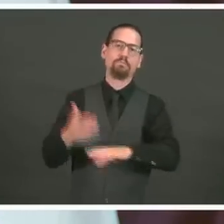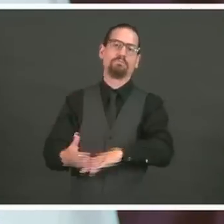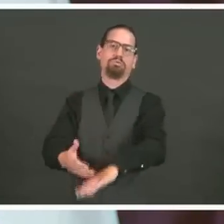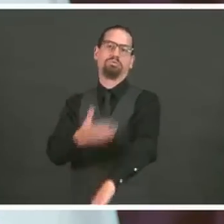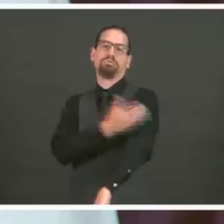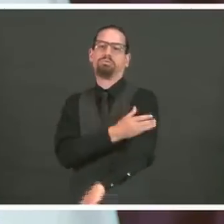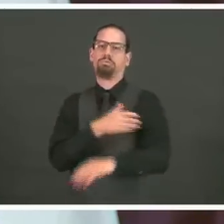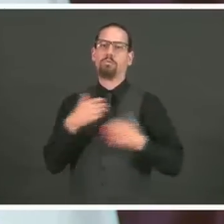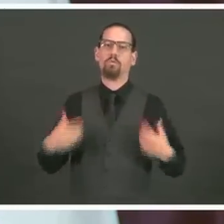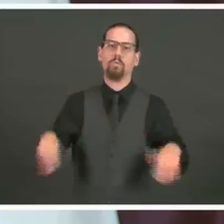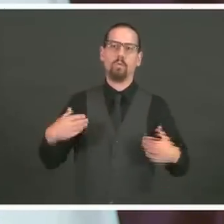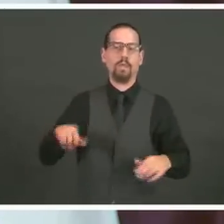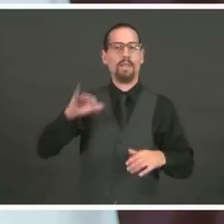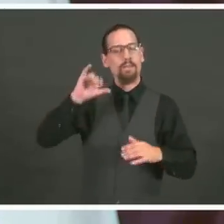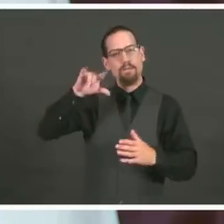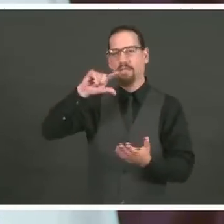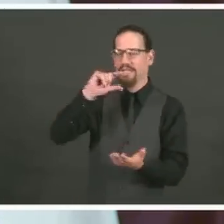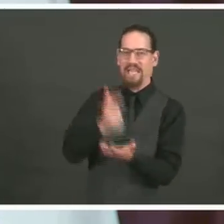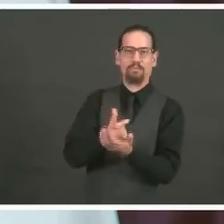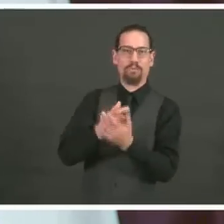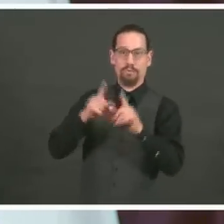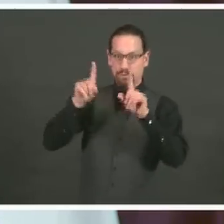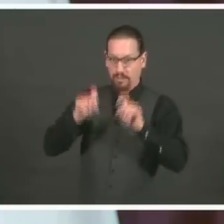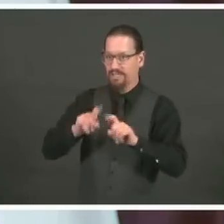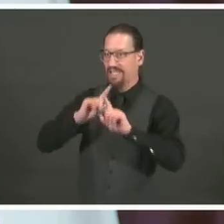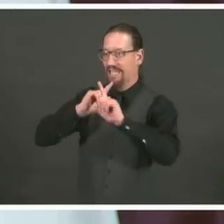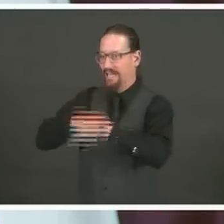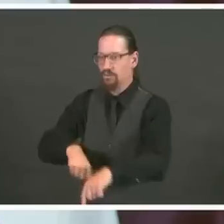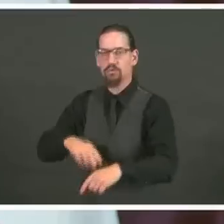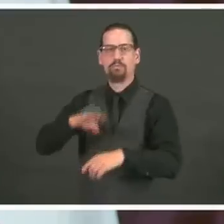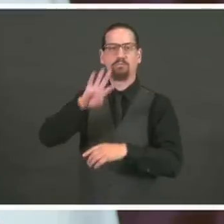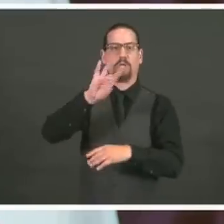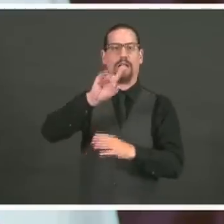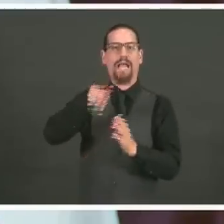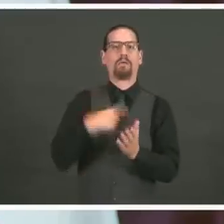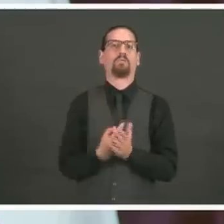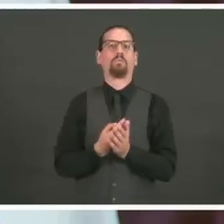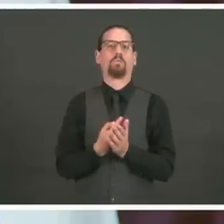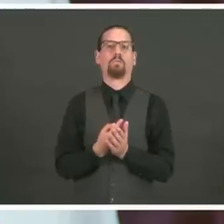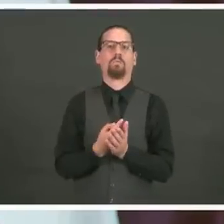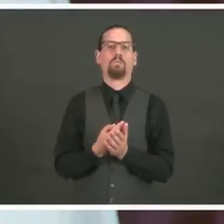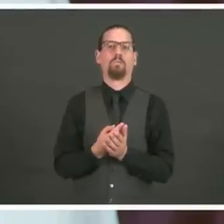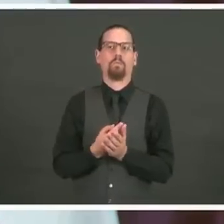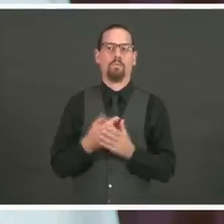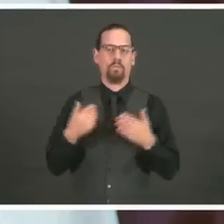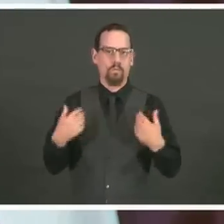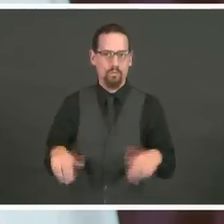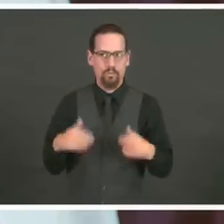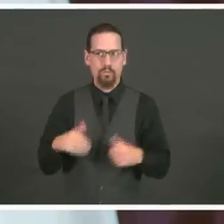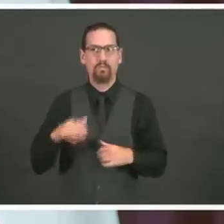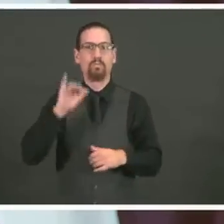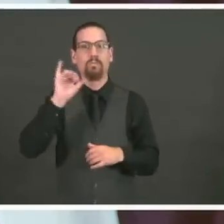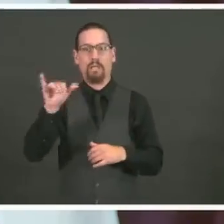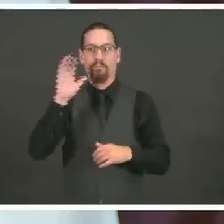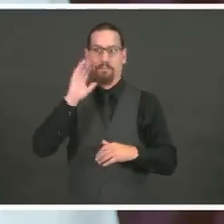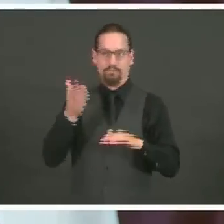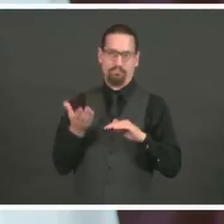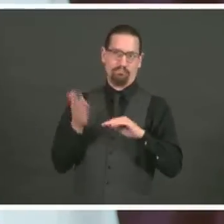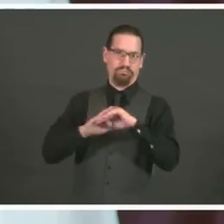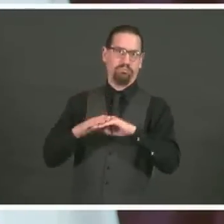new capacity, guaranteed turnaround, 48 hours, and they are going to ramp up as they work out the